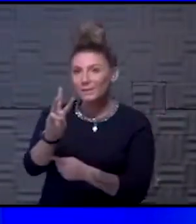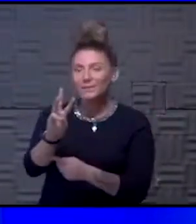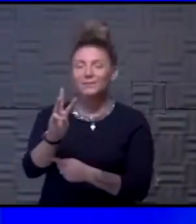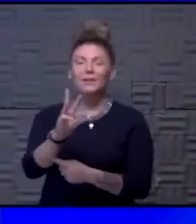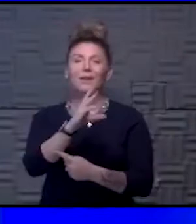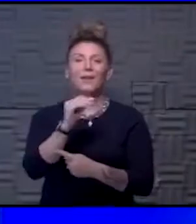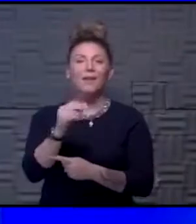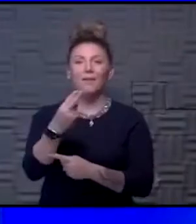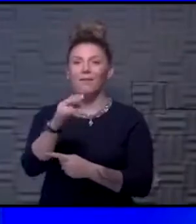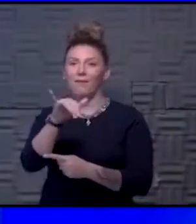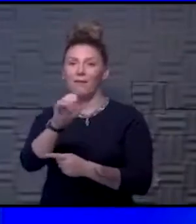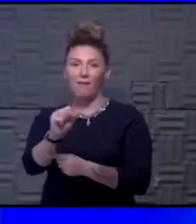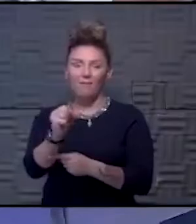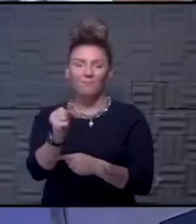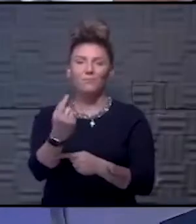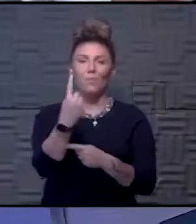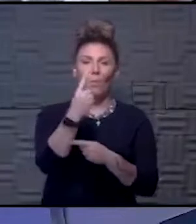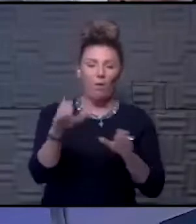1 recovery as well.